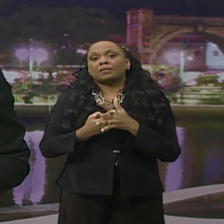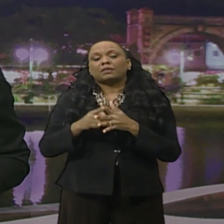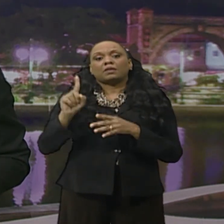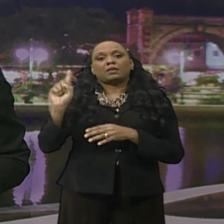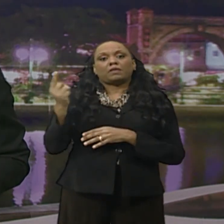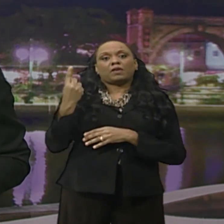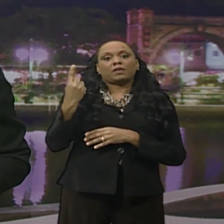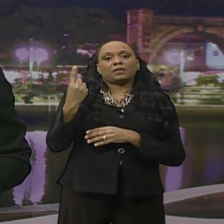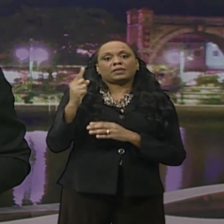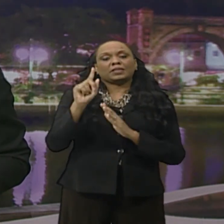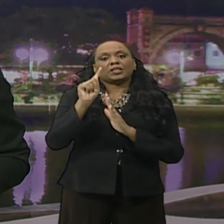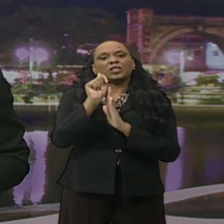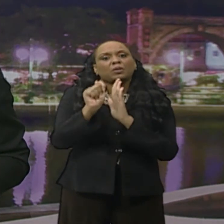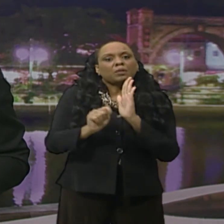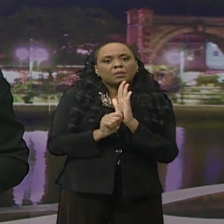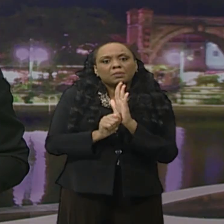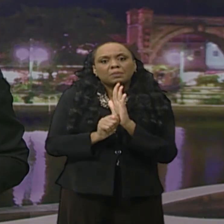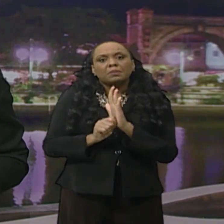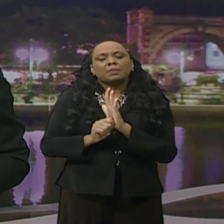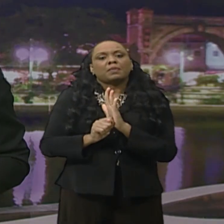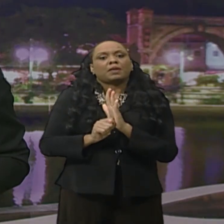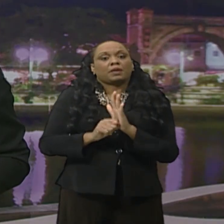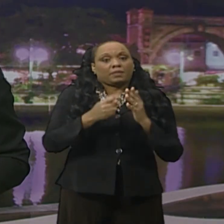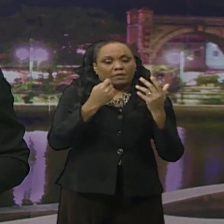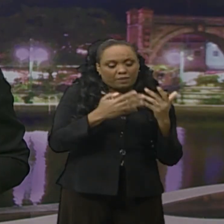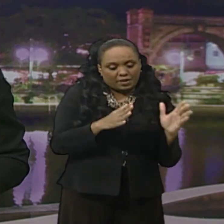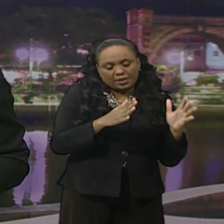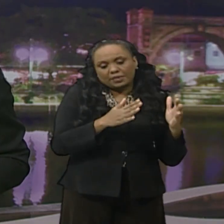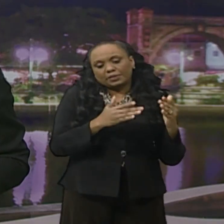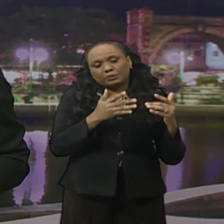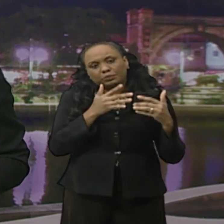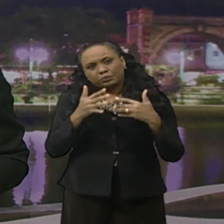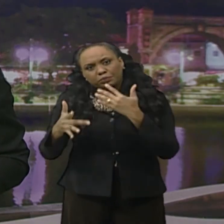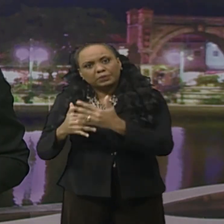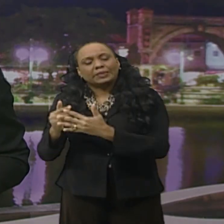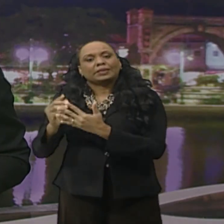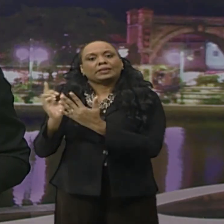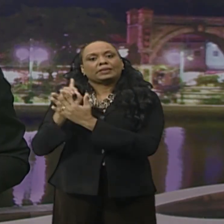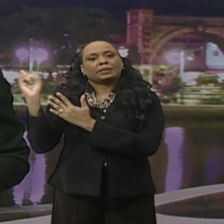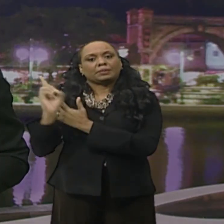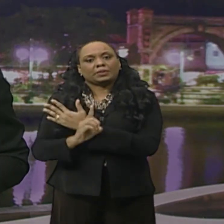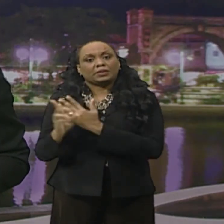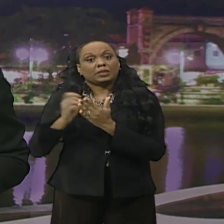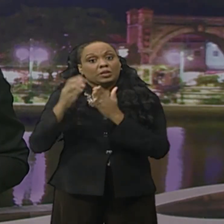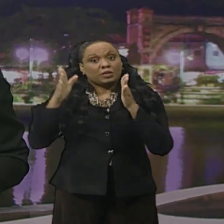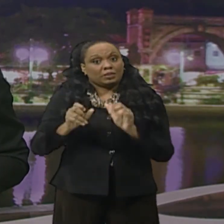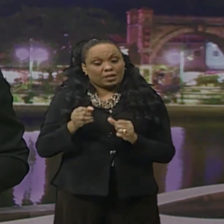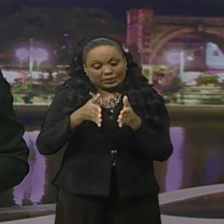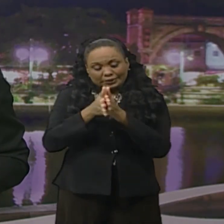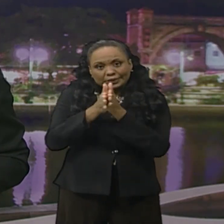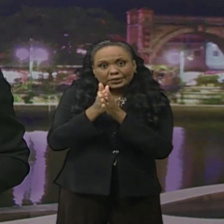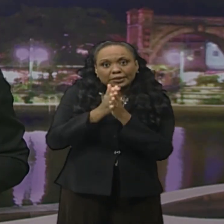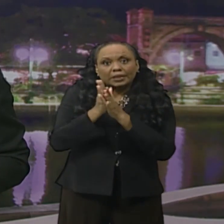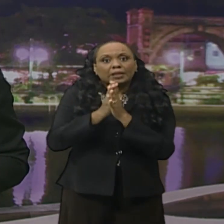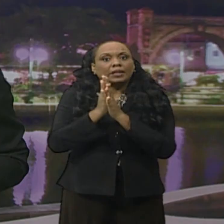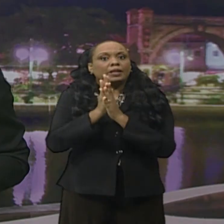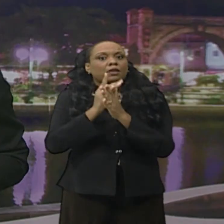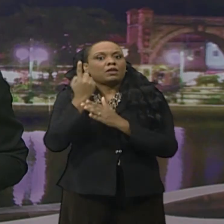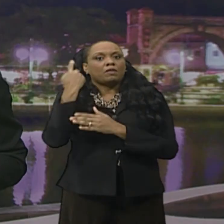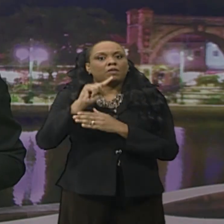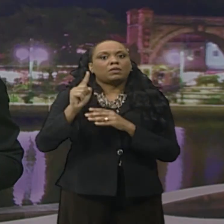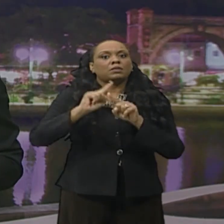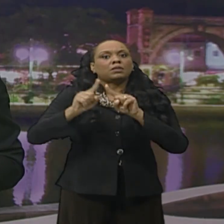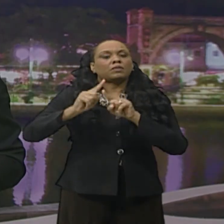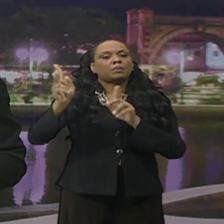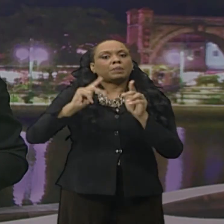from semester 1 and expands into a full rollout of internships by December. Now, students can also look forward to guest lectures